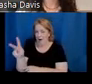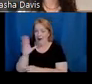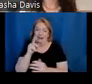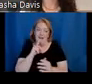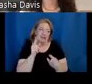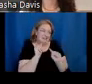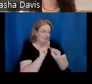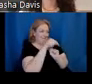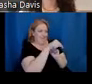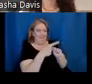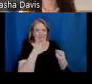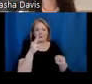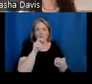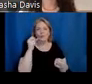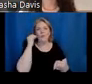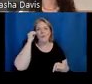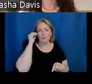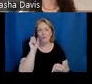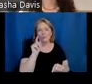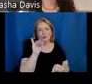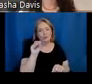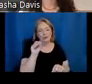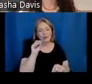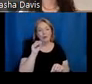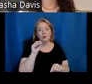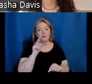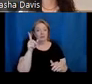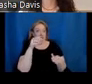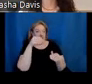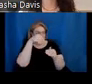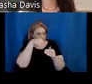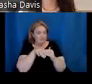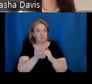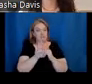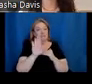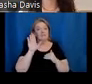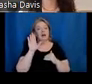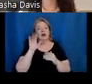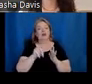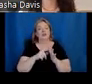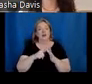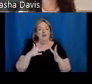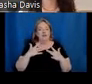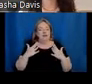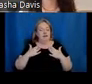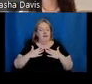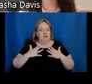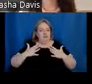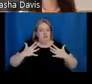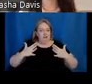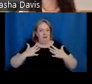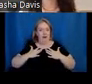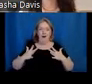and studio. From the moment that you enter this lobby, the lush interiors start to awaken your own inner